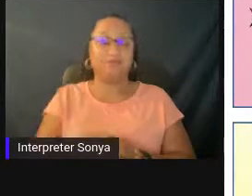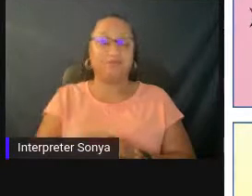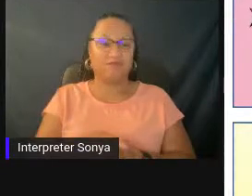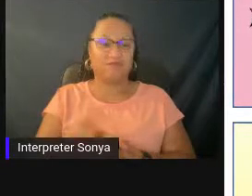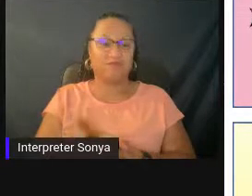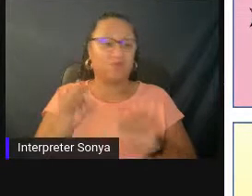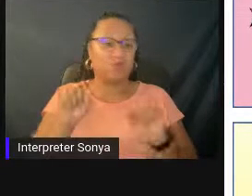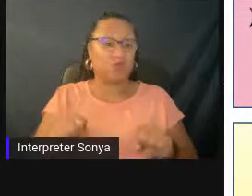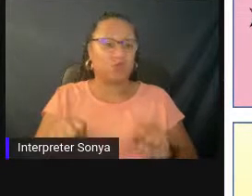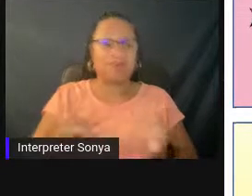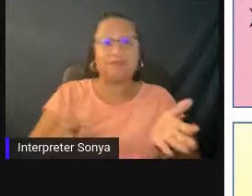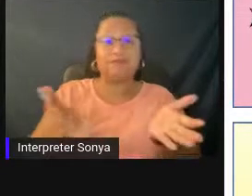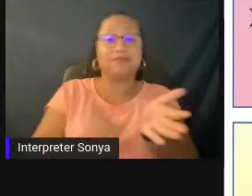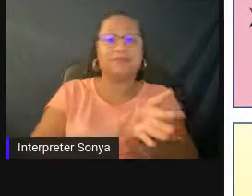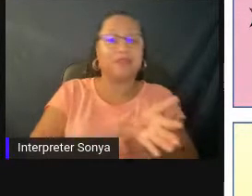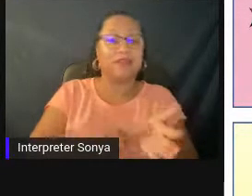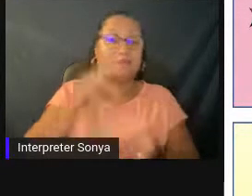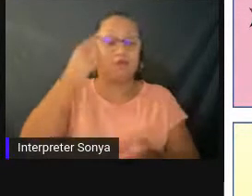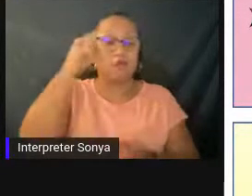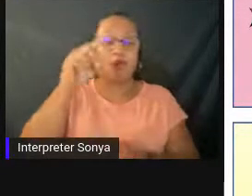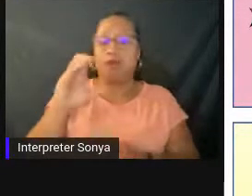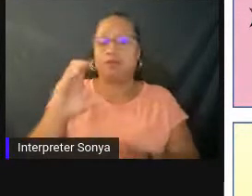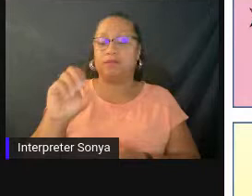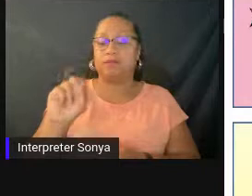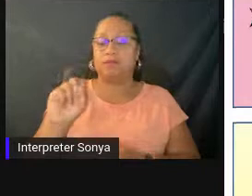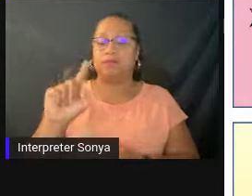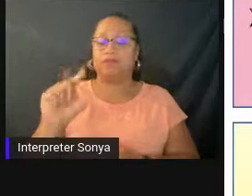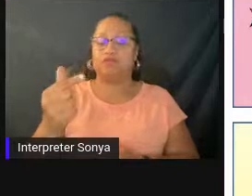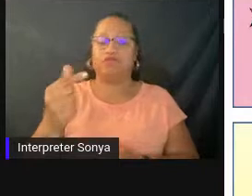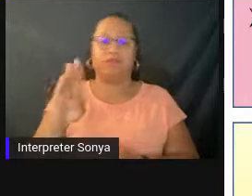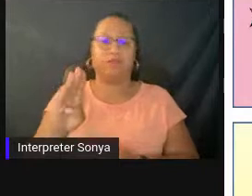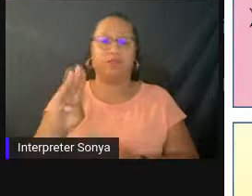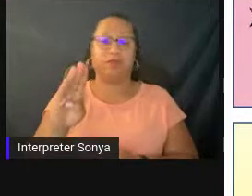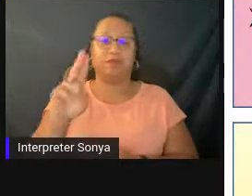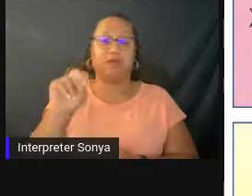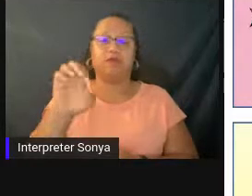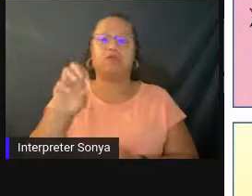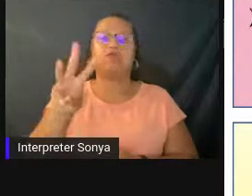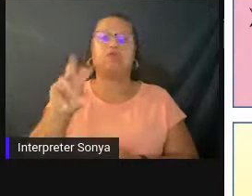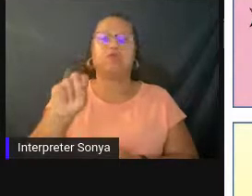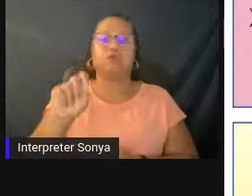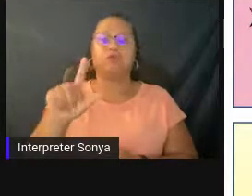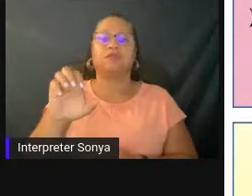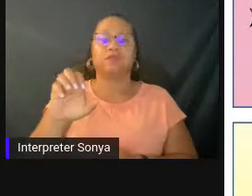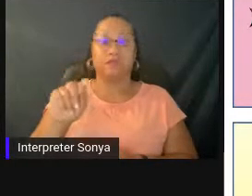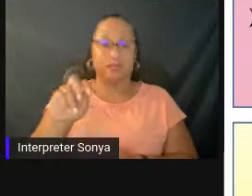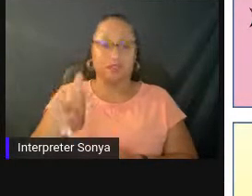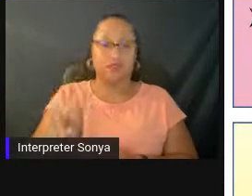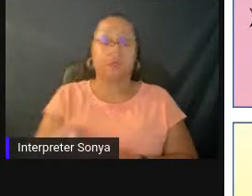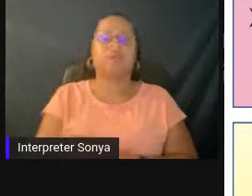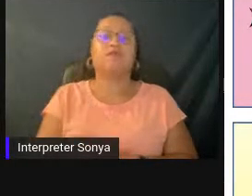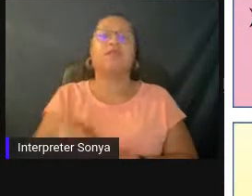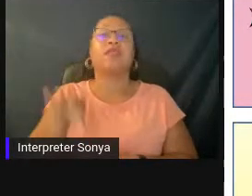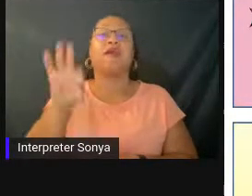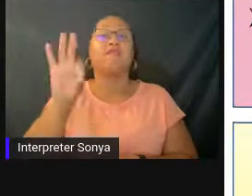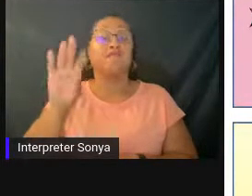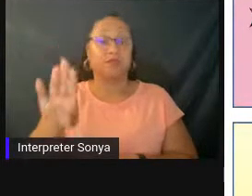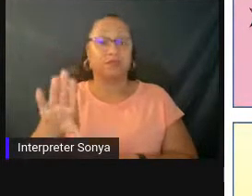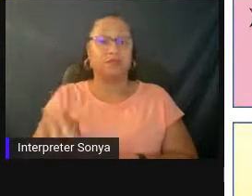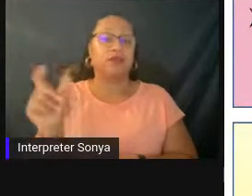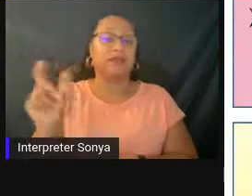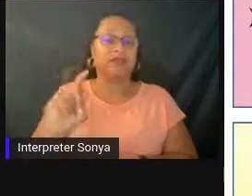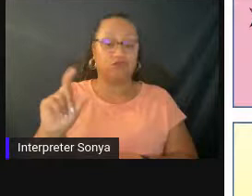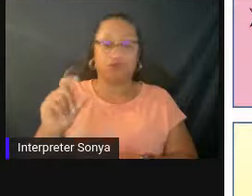Sign up for the CSLGB newsletter, the CSLGB Facebook and